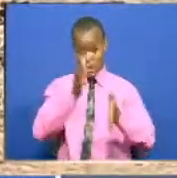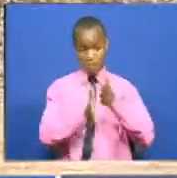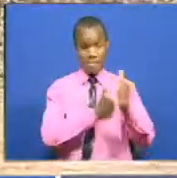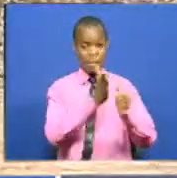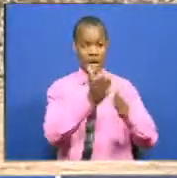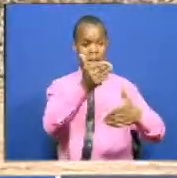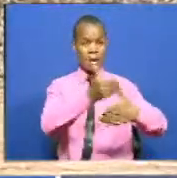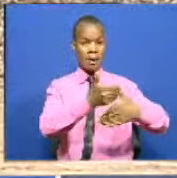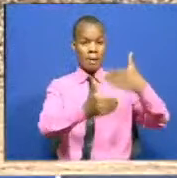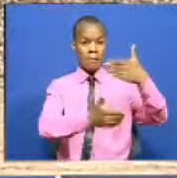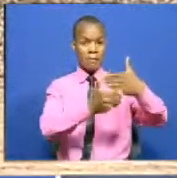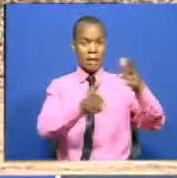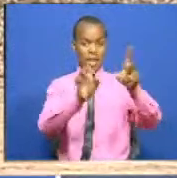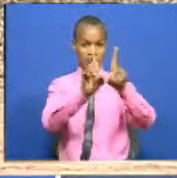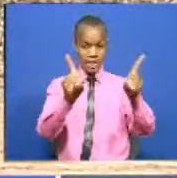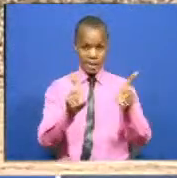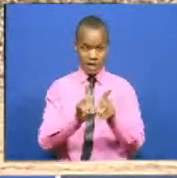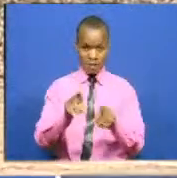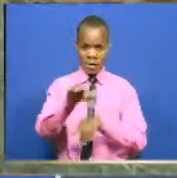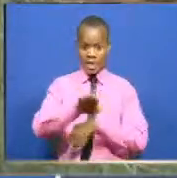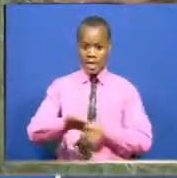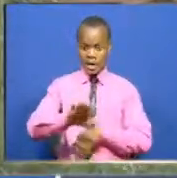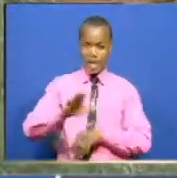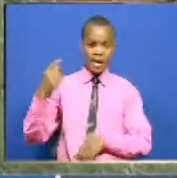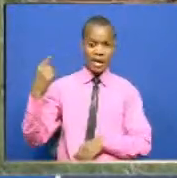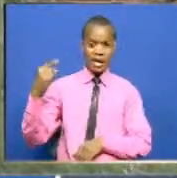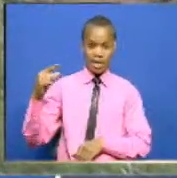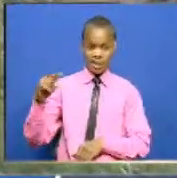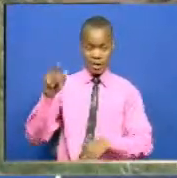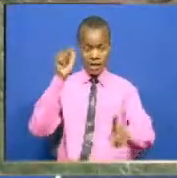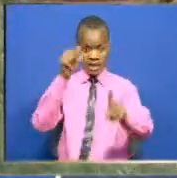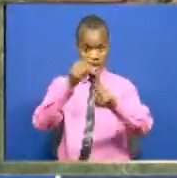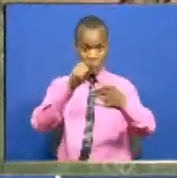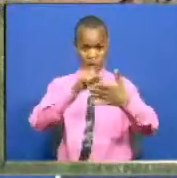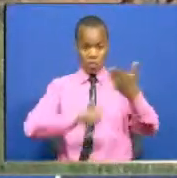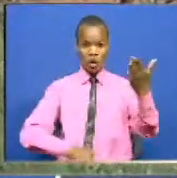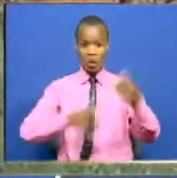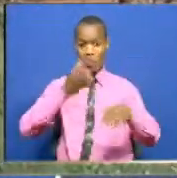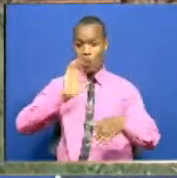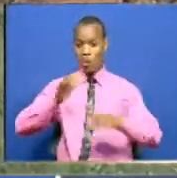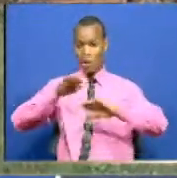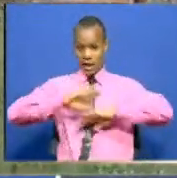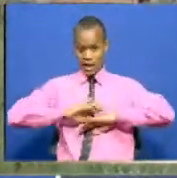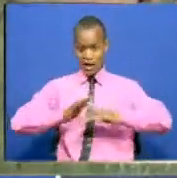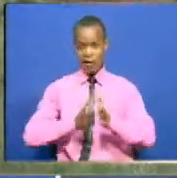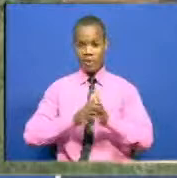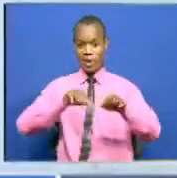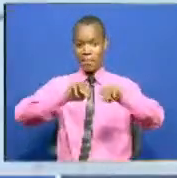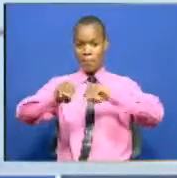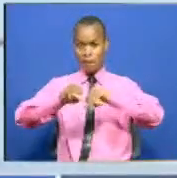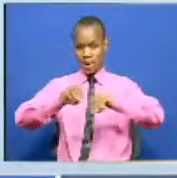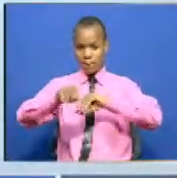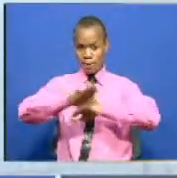new dams in Garissa County in a bid to improve water security and management in the area.